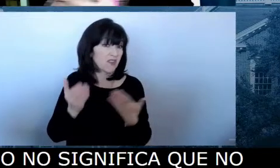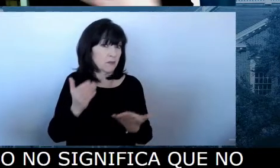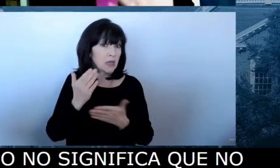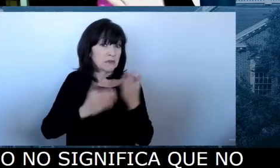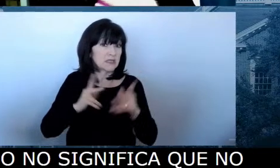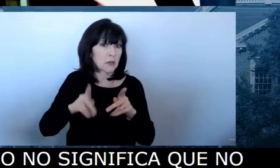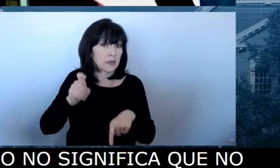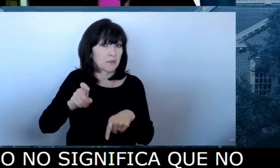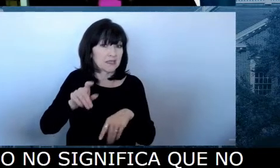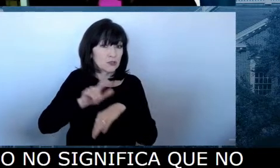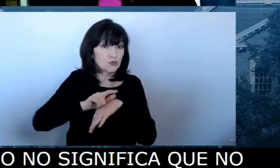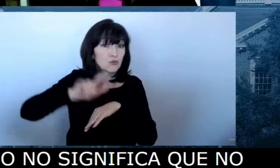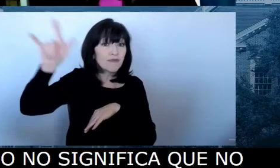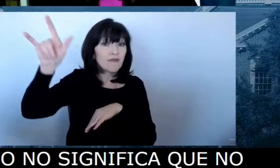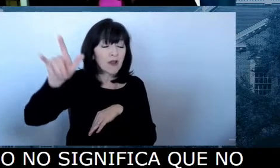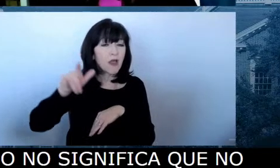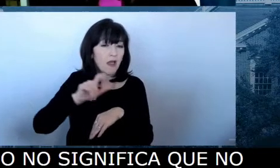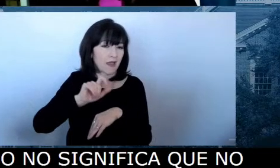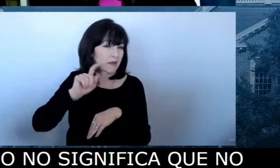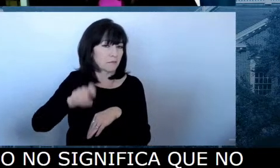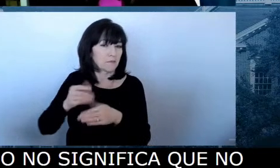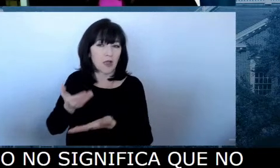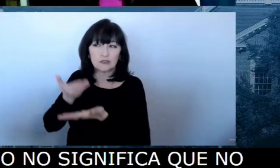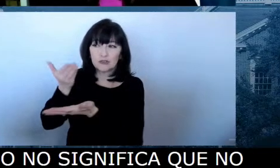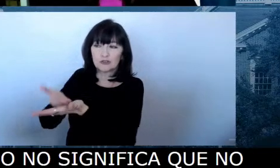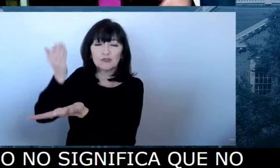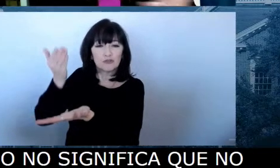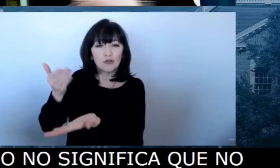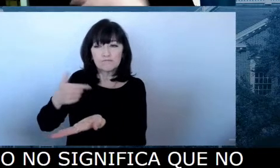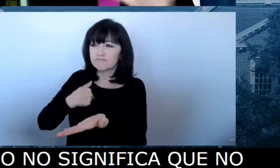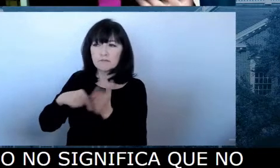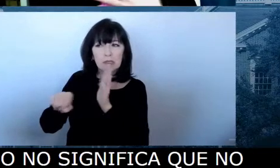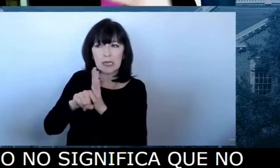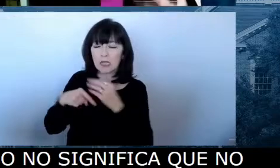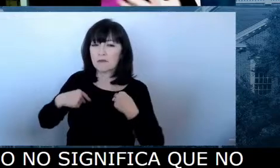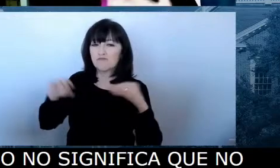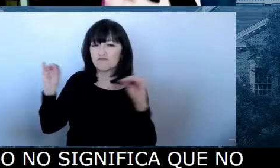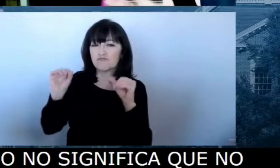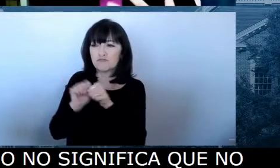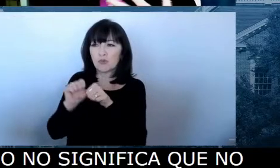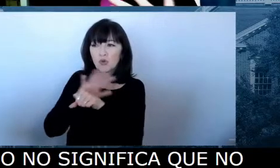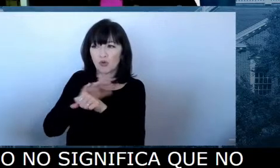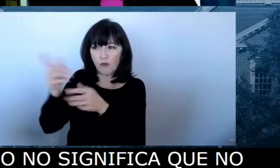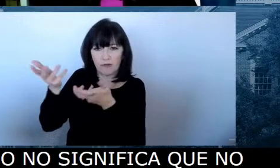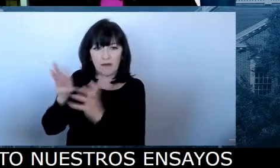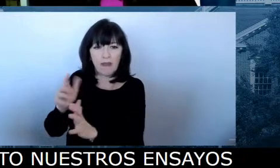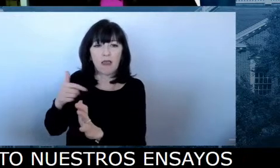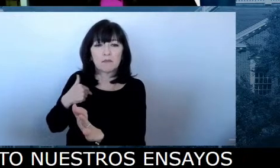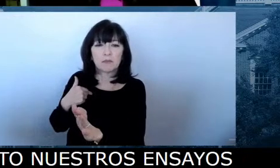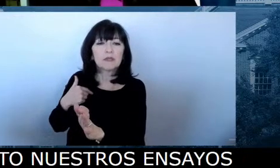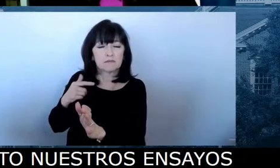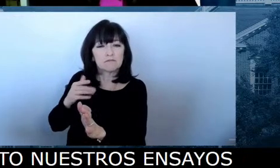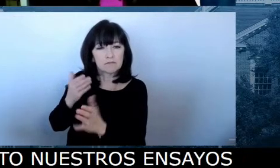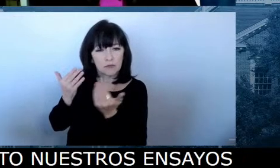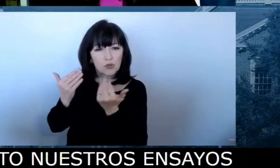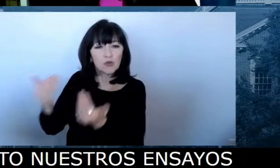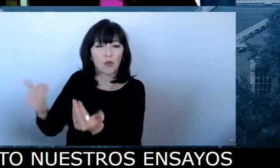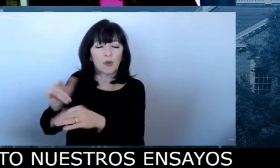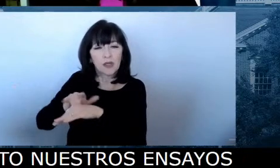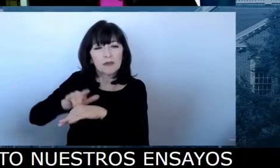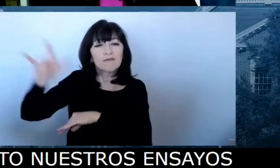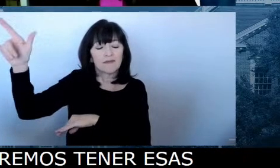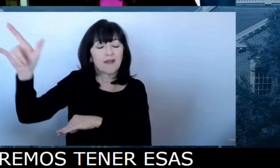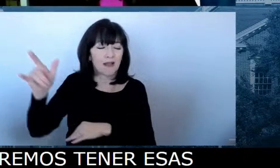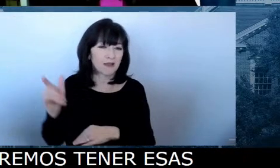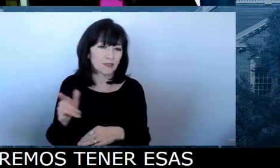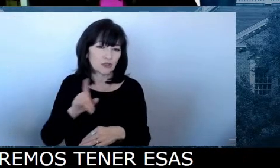plane, as the case may be, we still want to have those options. So it's really a both and versus an either or. And again,